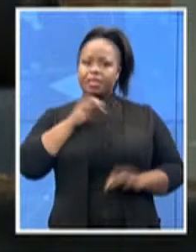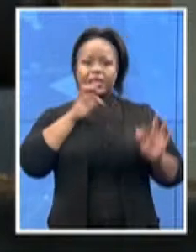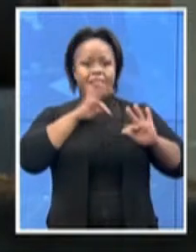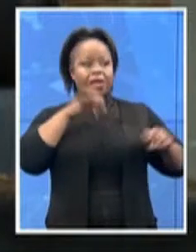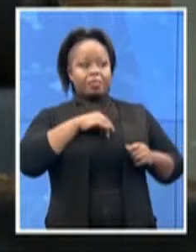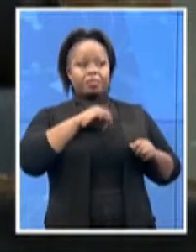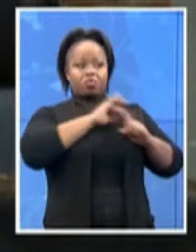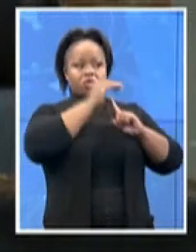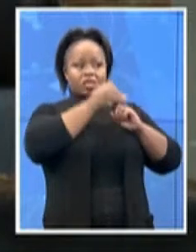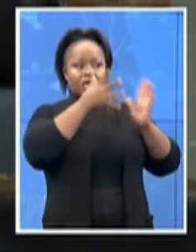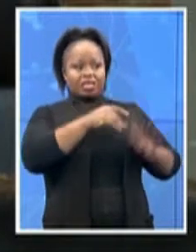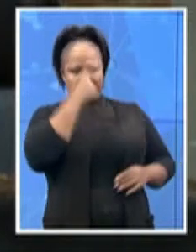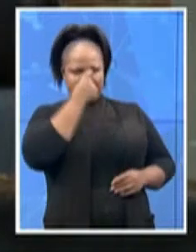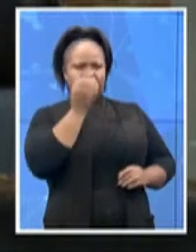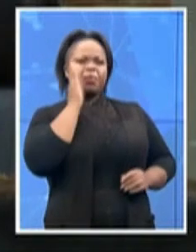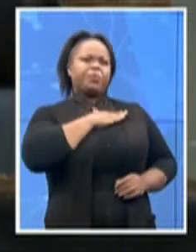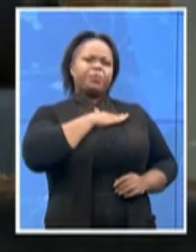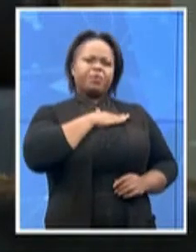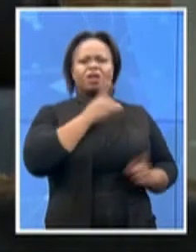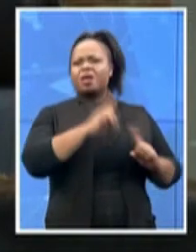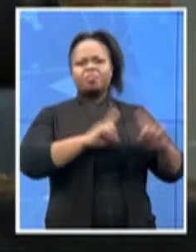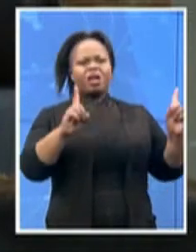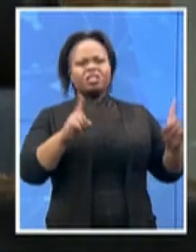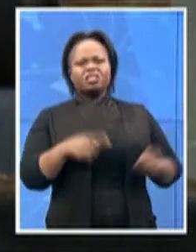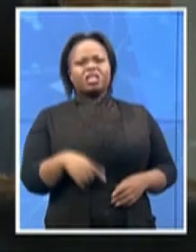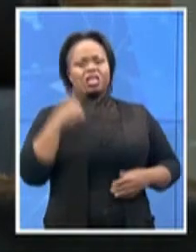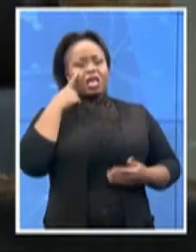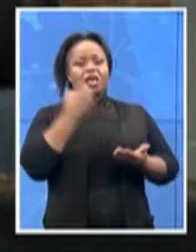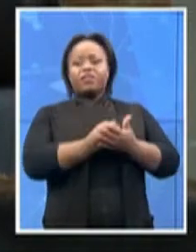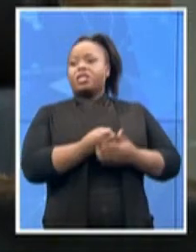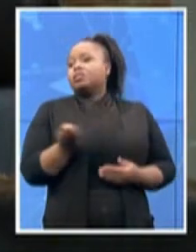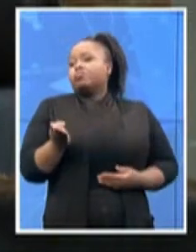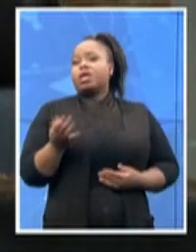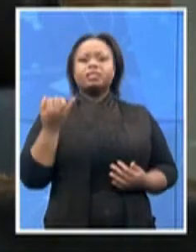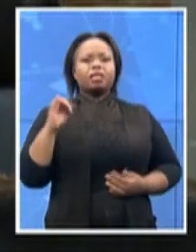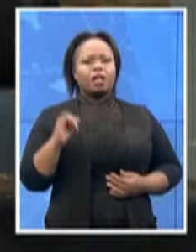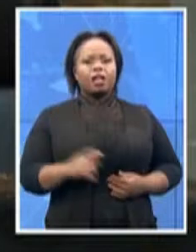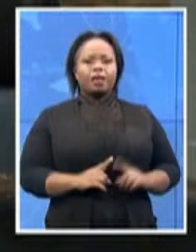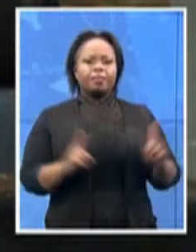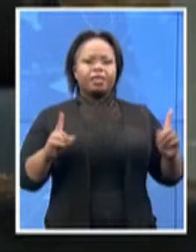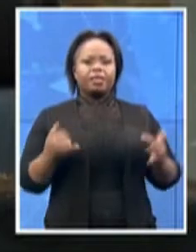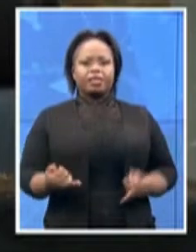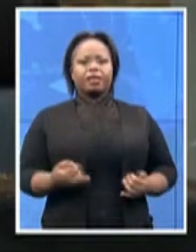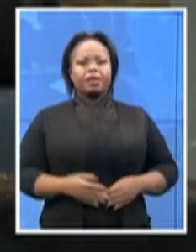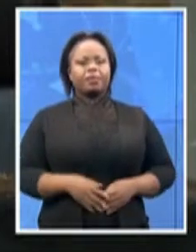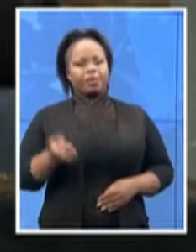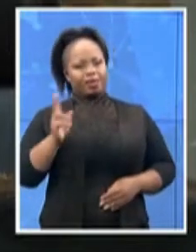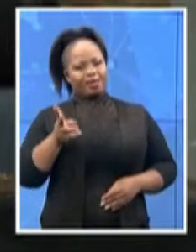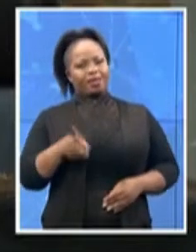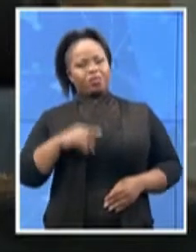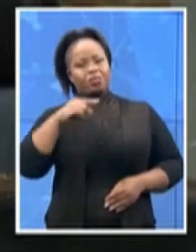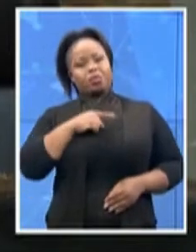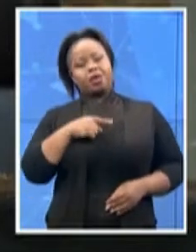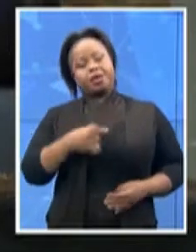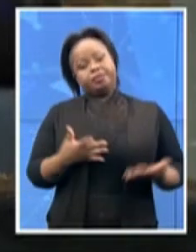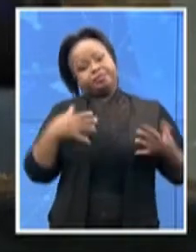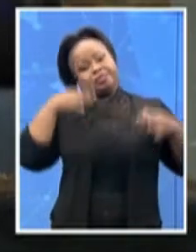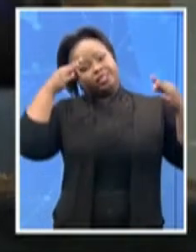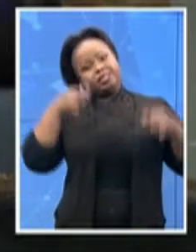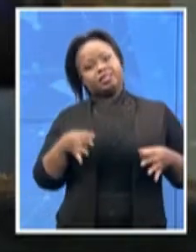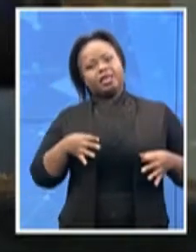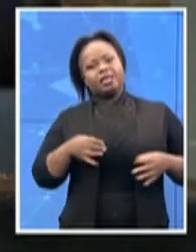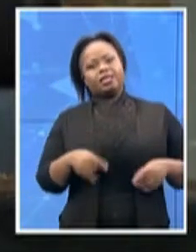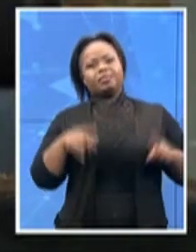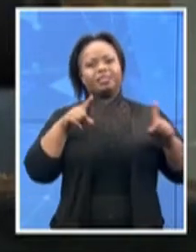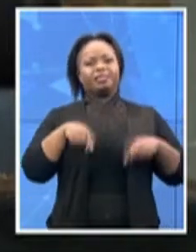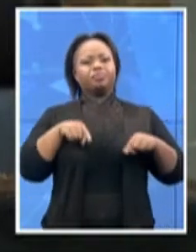such evidence. Consequently, the matter must have been decided on the basis of that evidence.